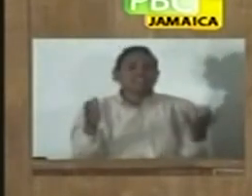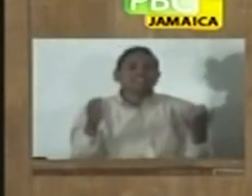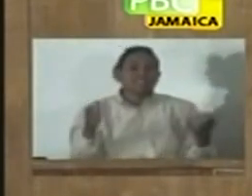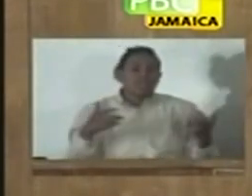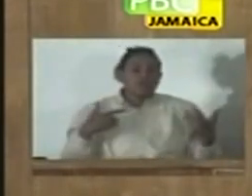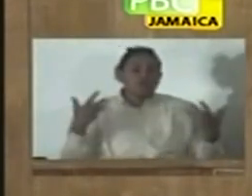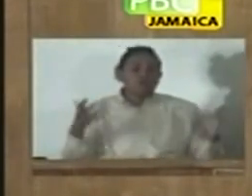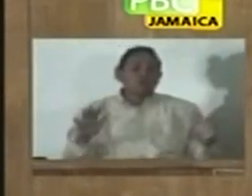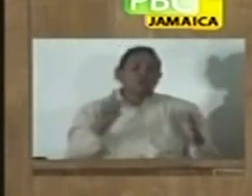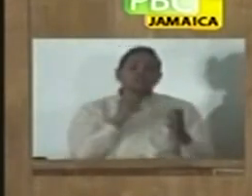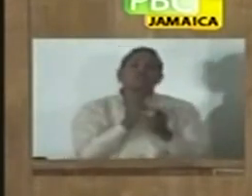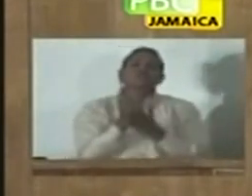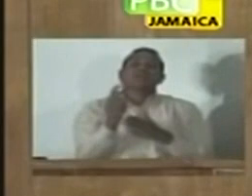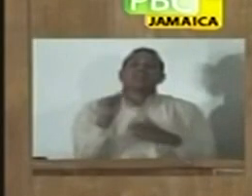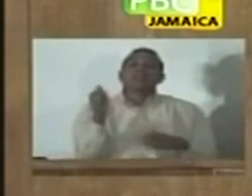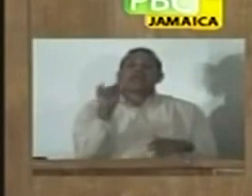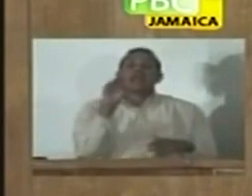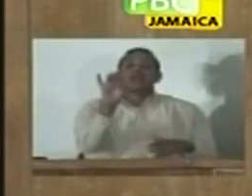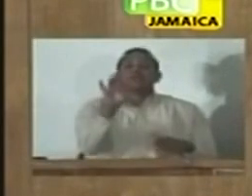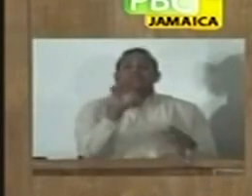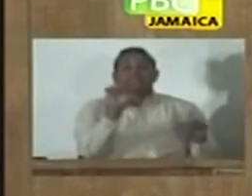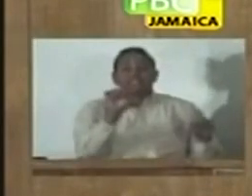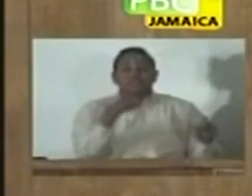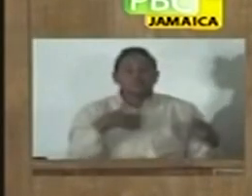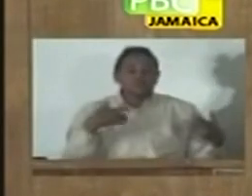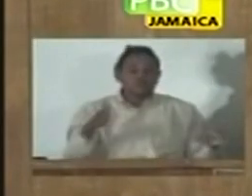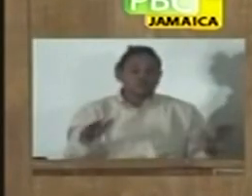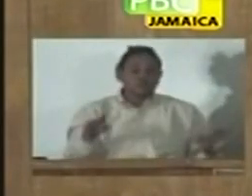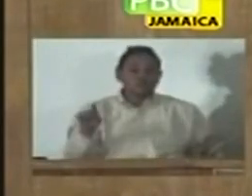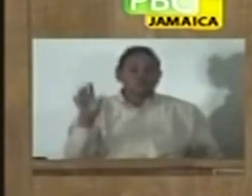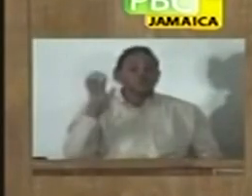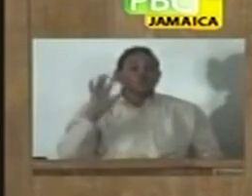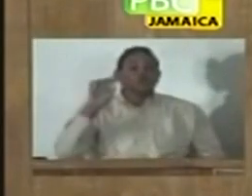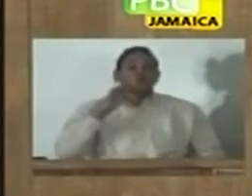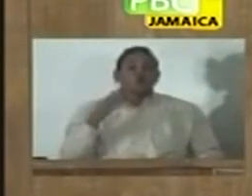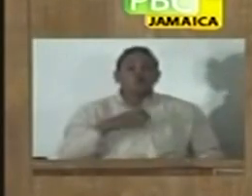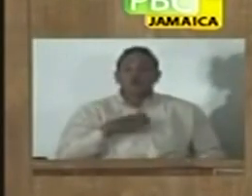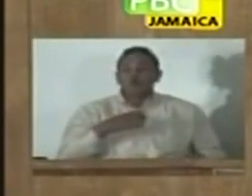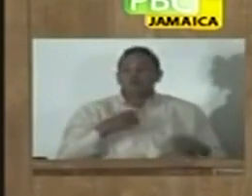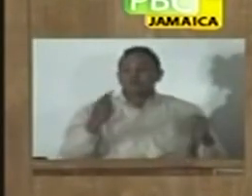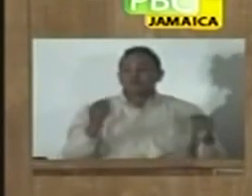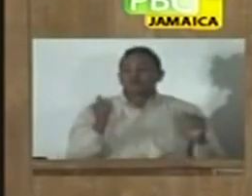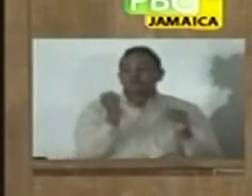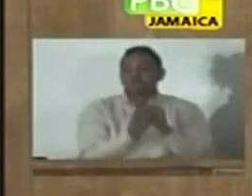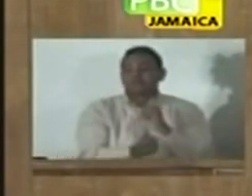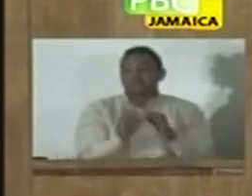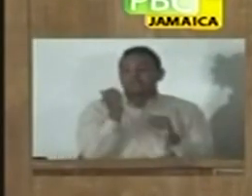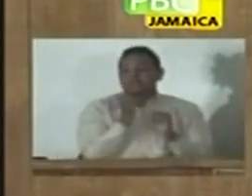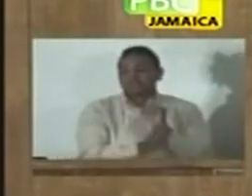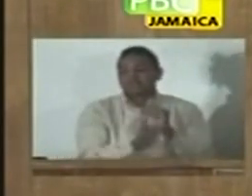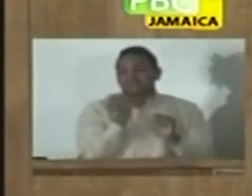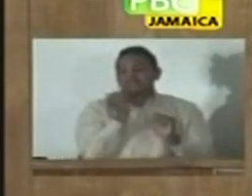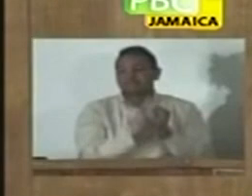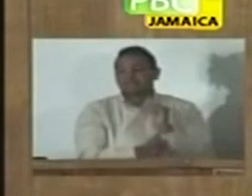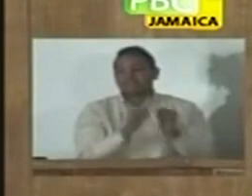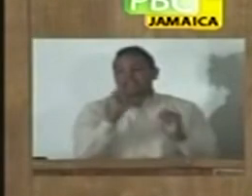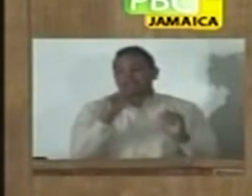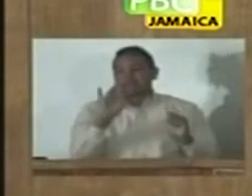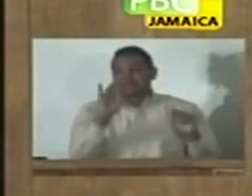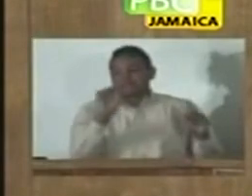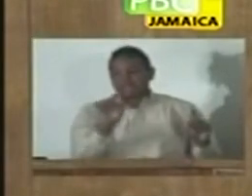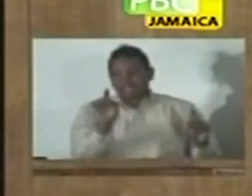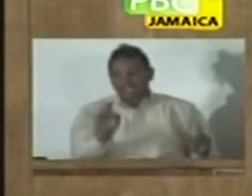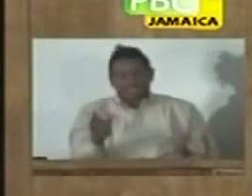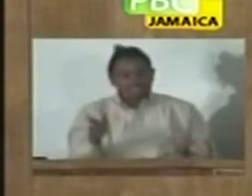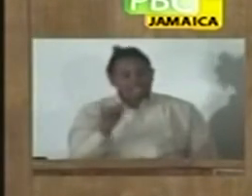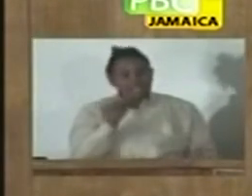want you to fail any IMF test, even though you used to complain that all we did was to pass the IMF test